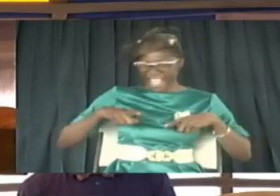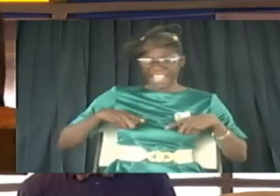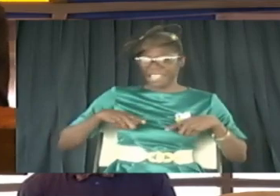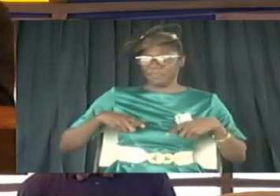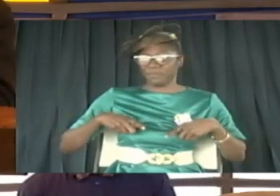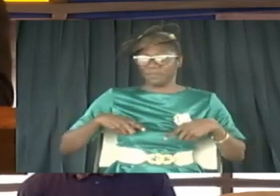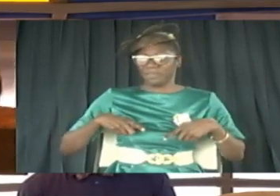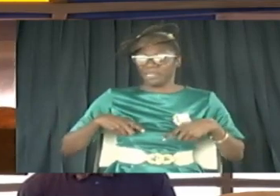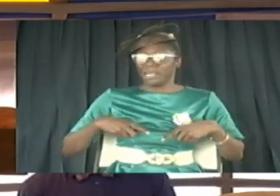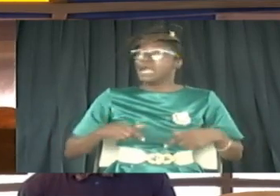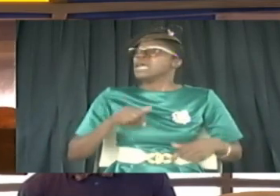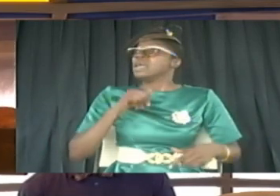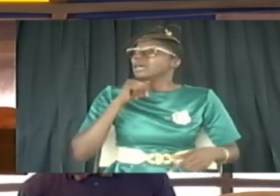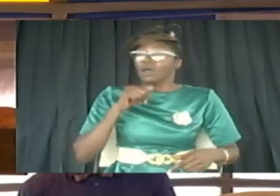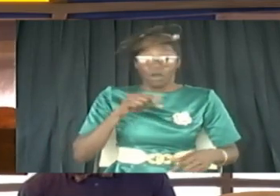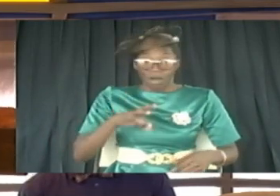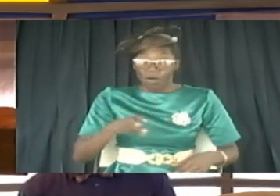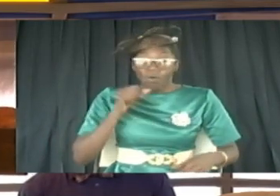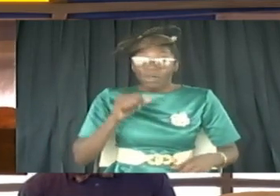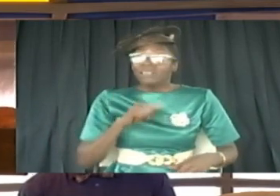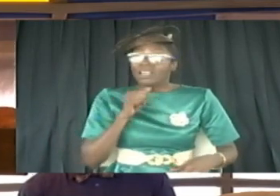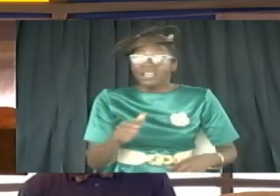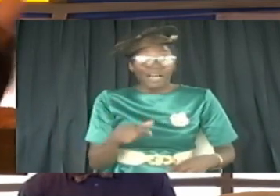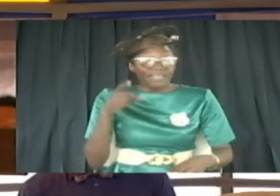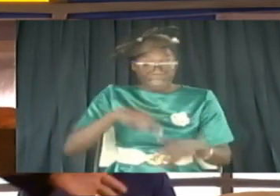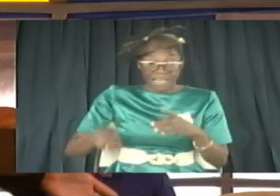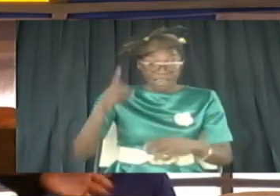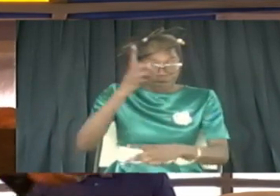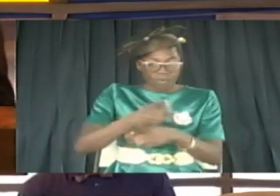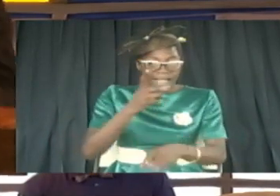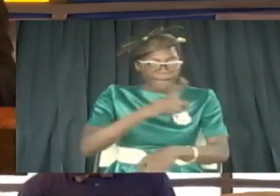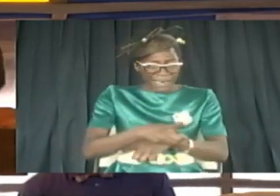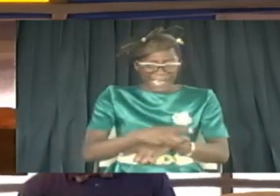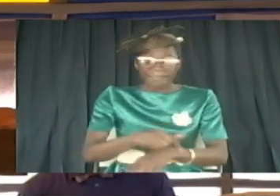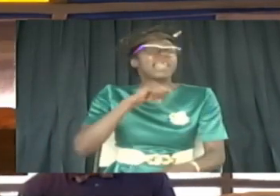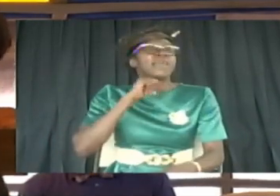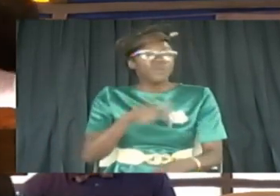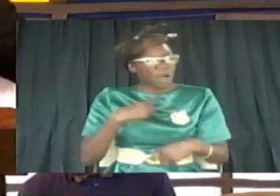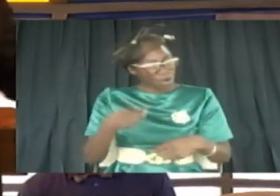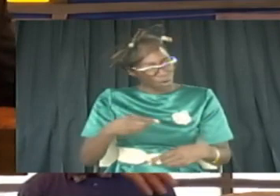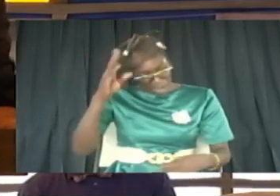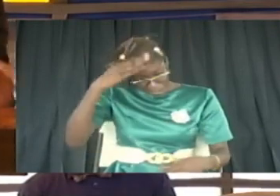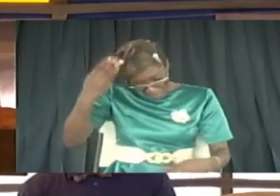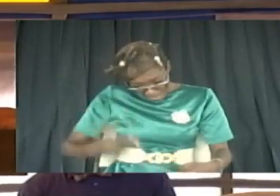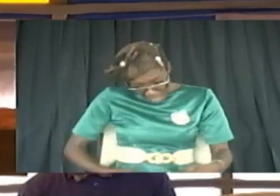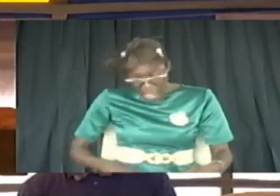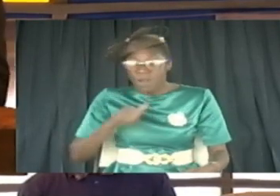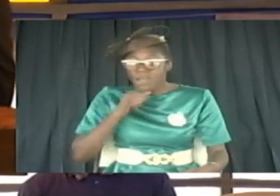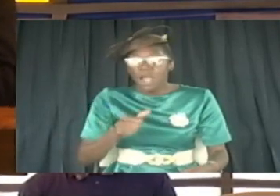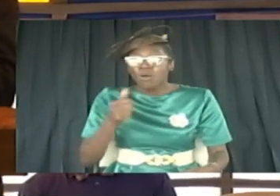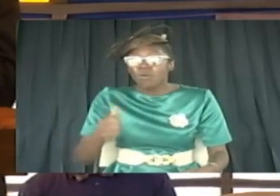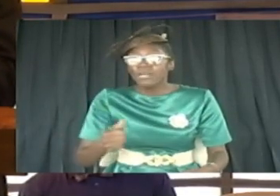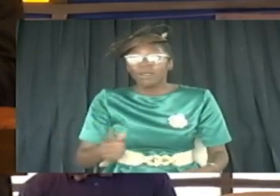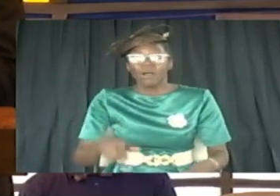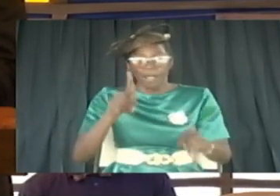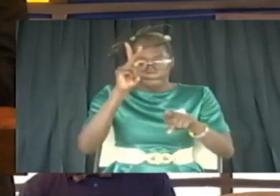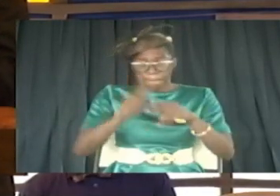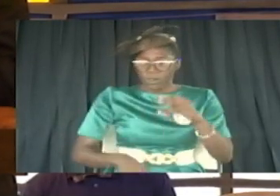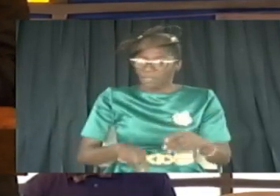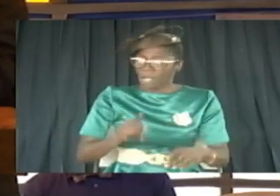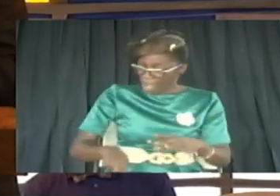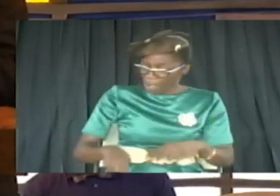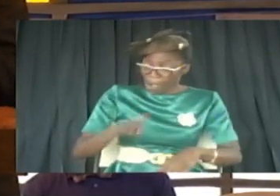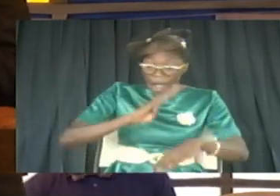stake, he was not going to bend. He was not going to bow. He was not going to put it off. This is how I serve